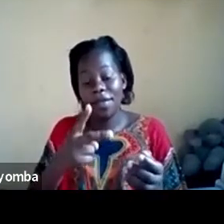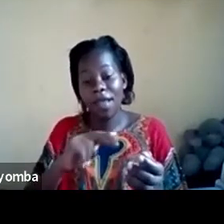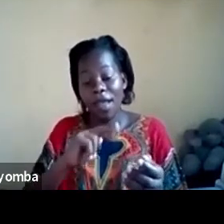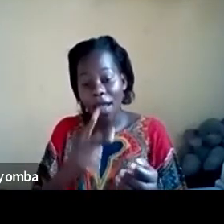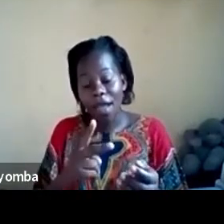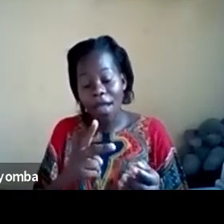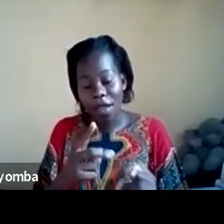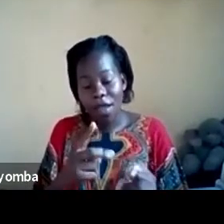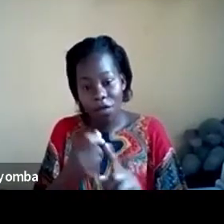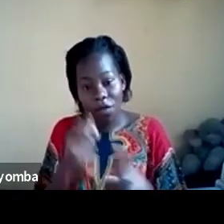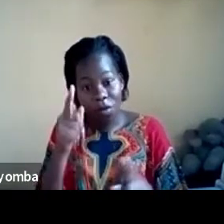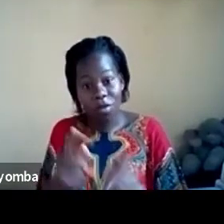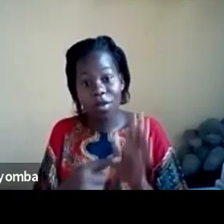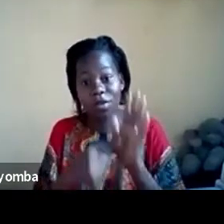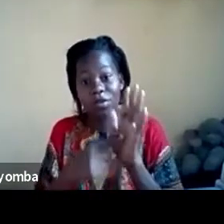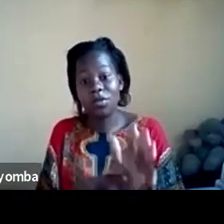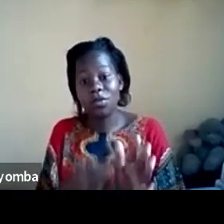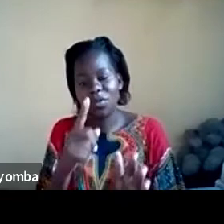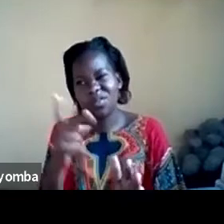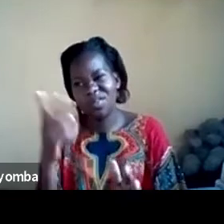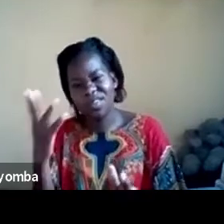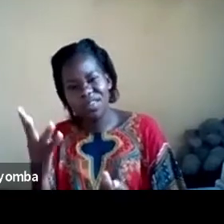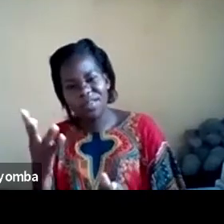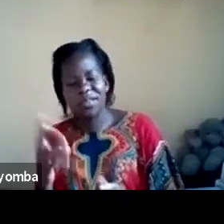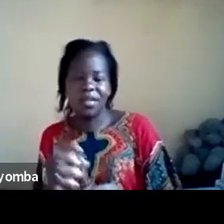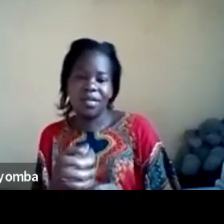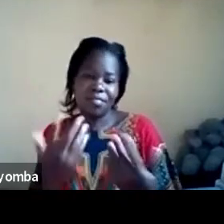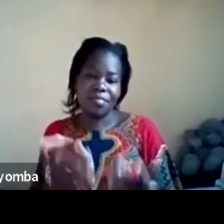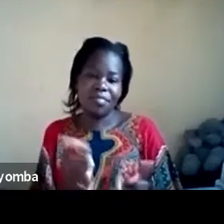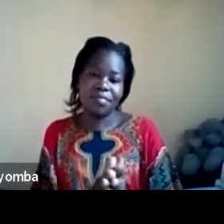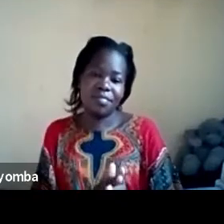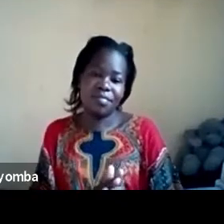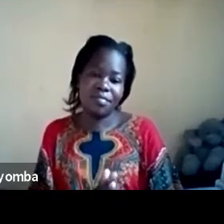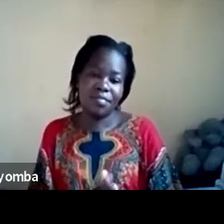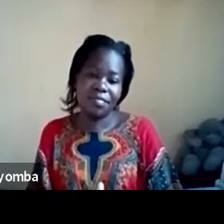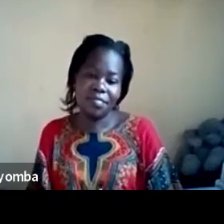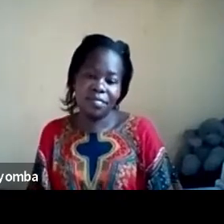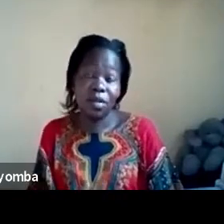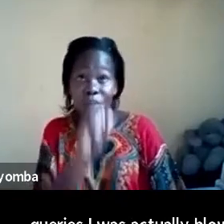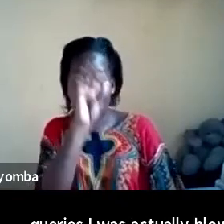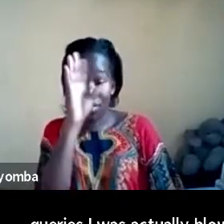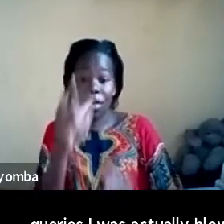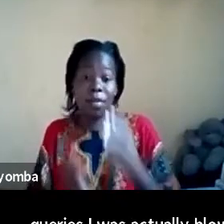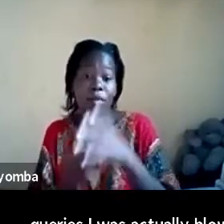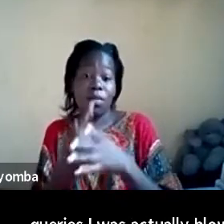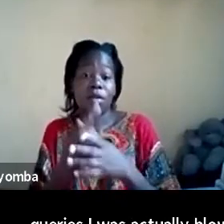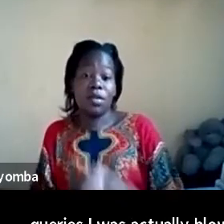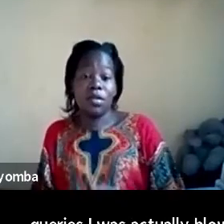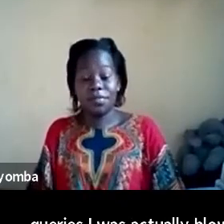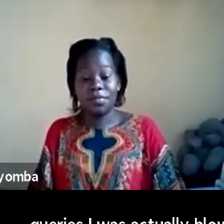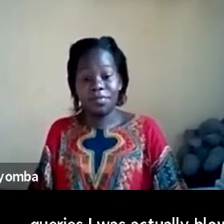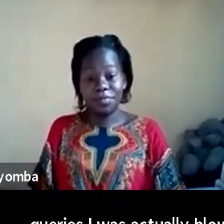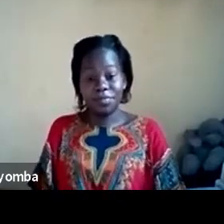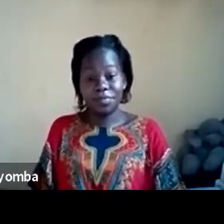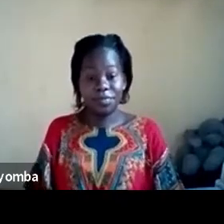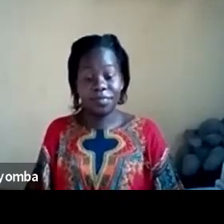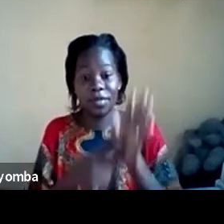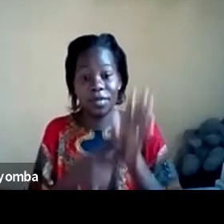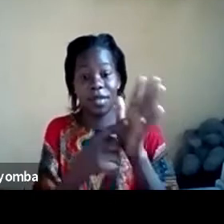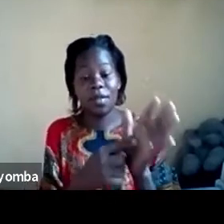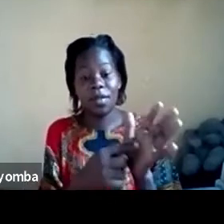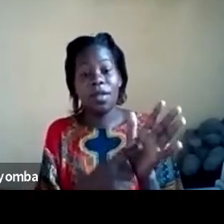1 or 2, 3 queries. I was actually blown away by the opportunities in that space. Unbelievable. especially if you look at